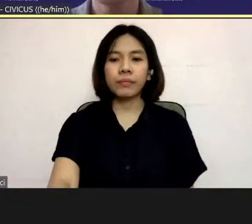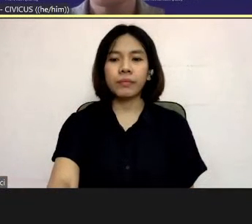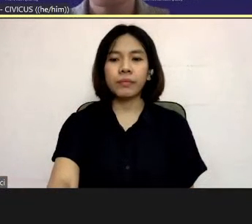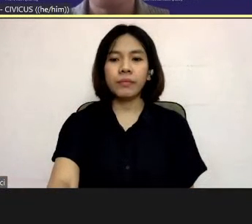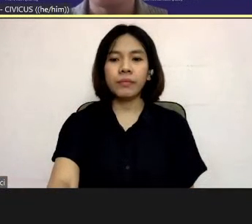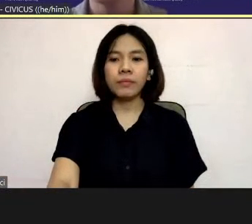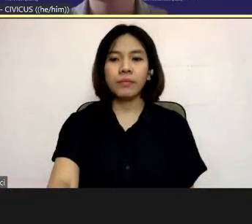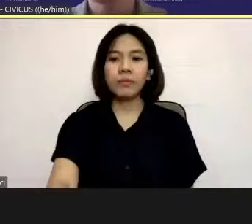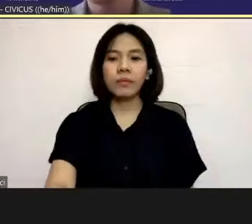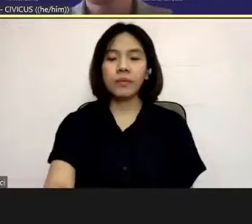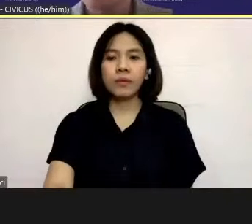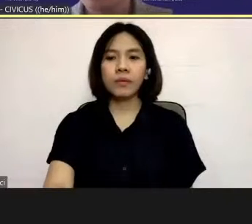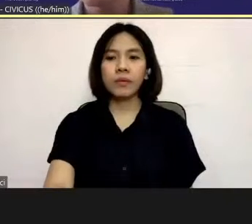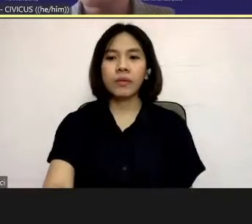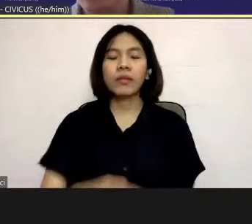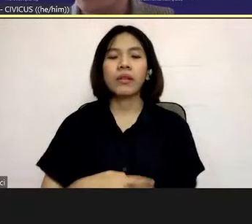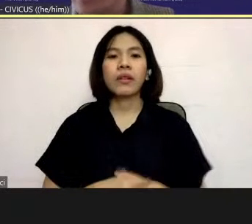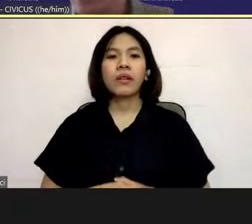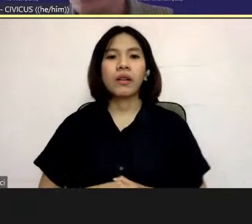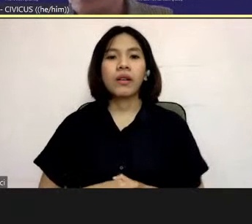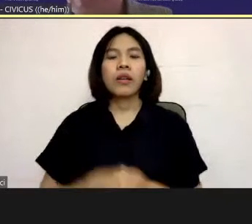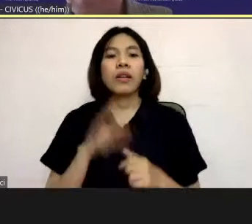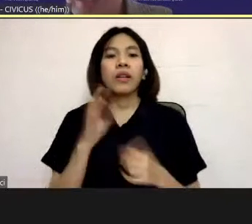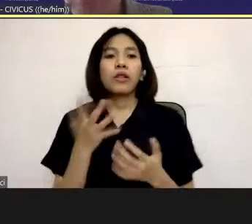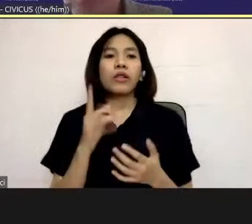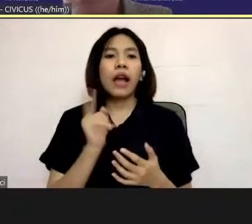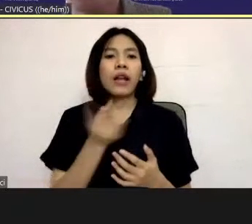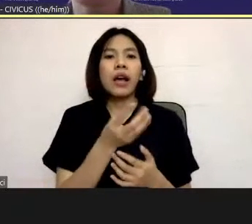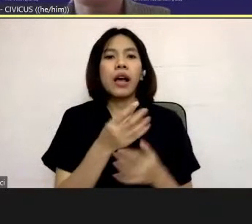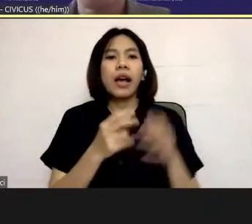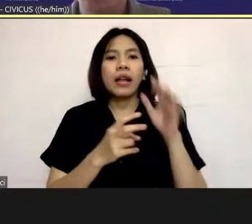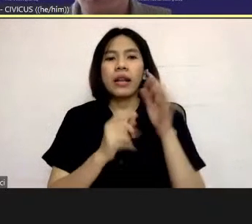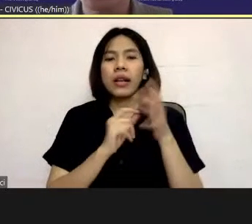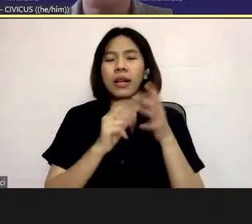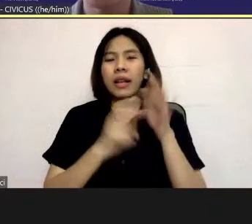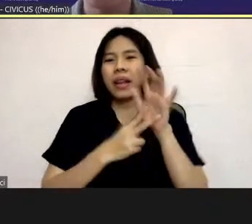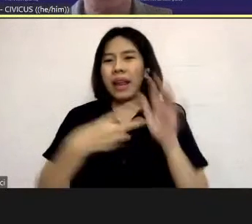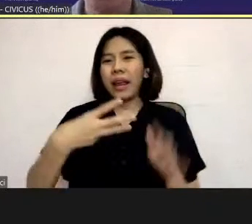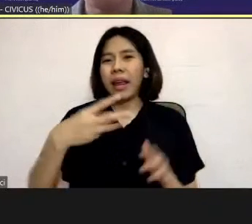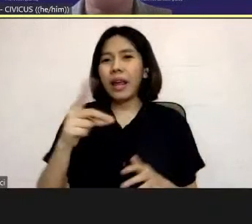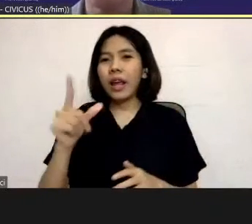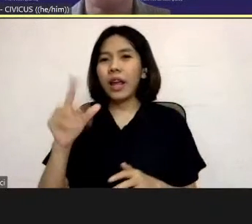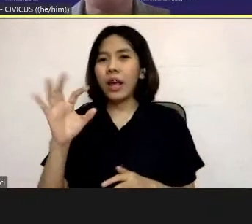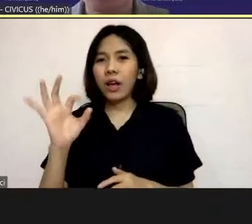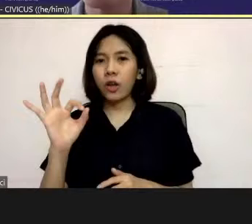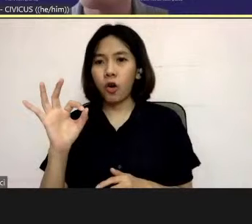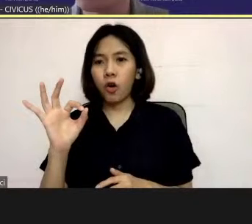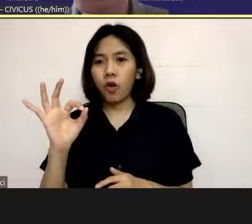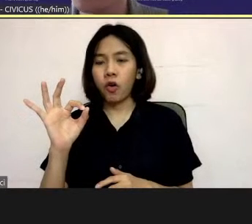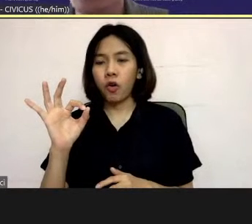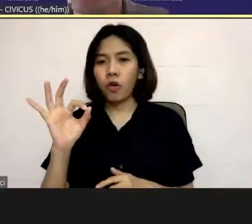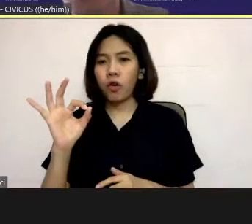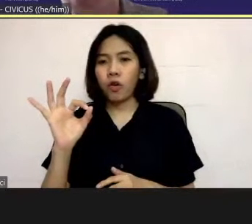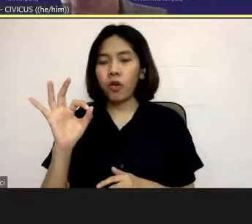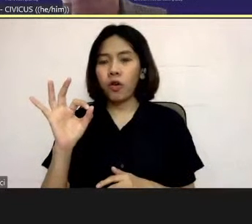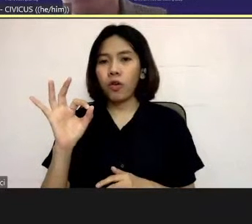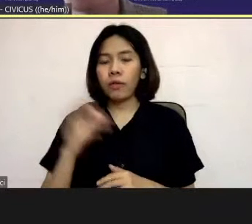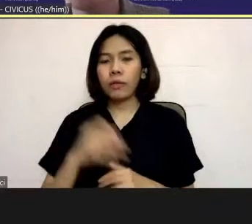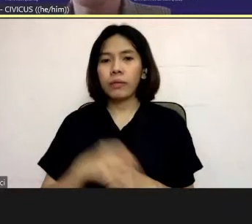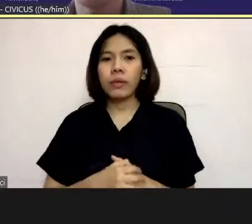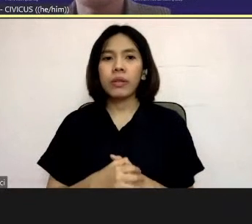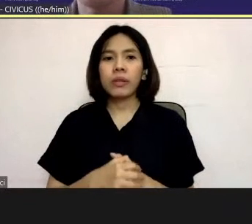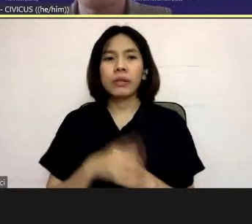space means violations occasionally take place. Restriction on the right to protest sometimes be utilized as